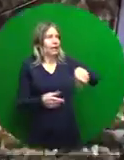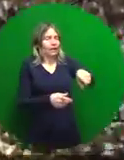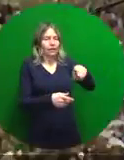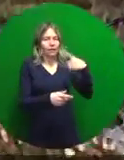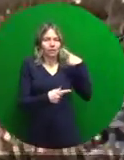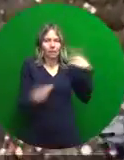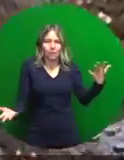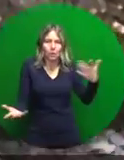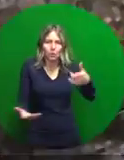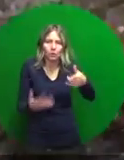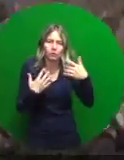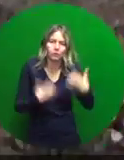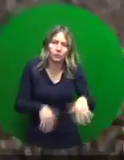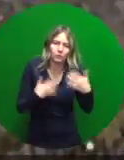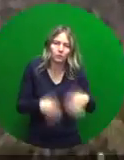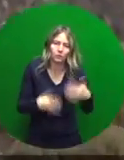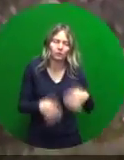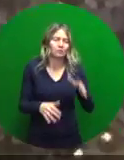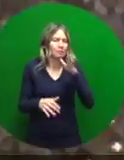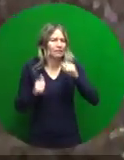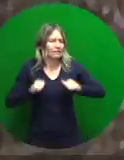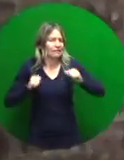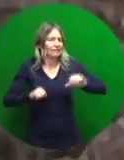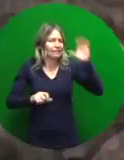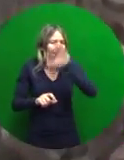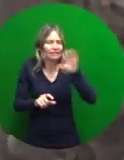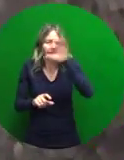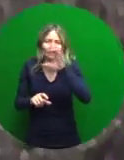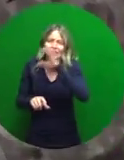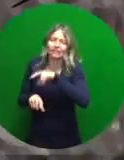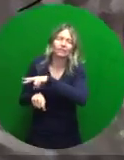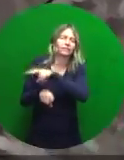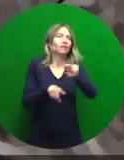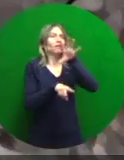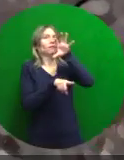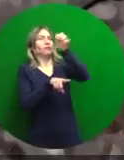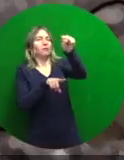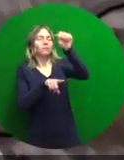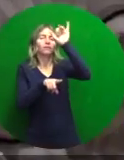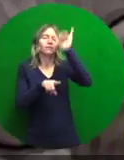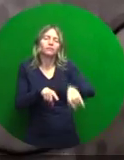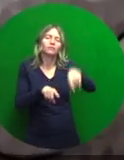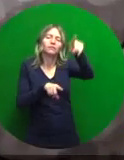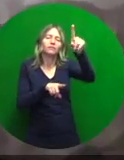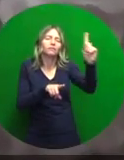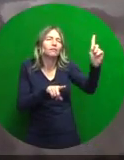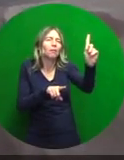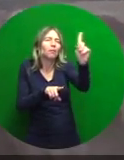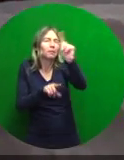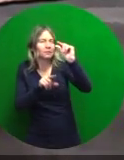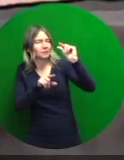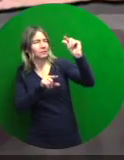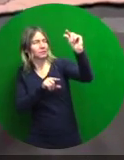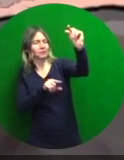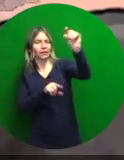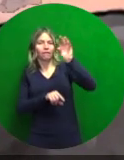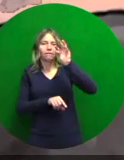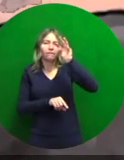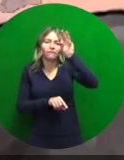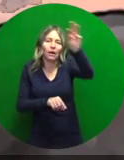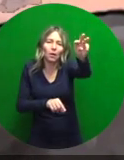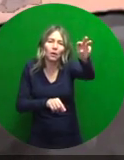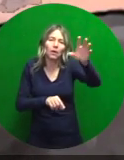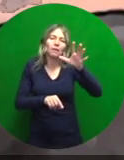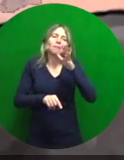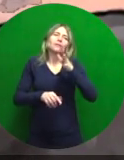would call her name out, Louisa, Louisa. And when she looked further up, going up, she saw